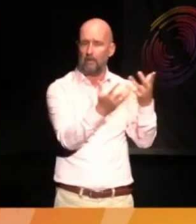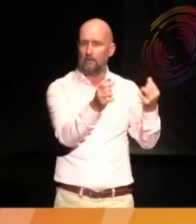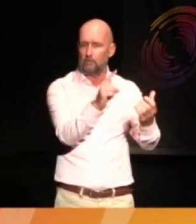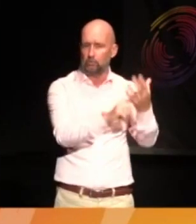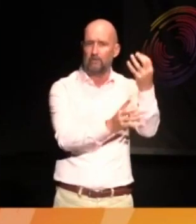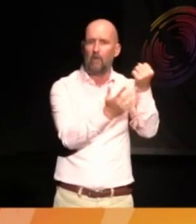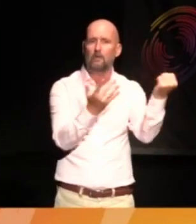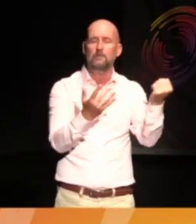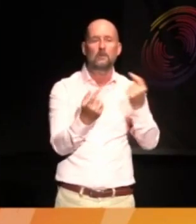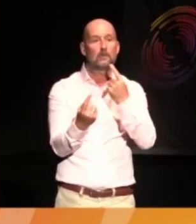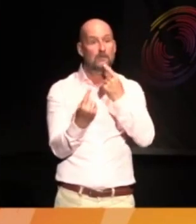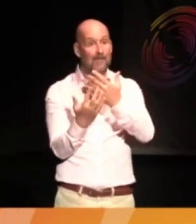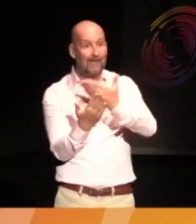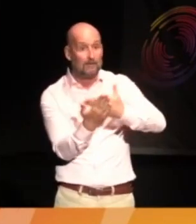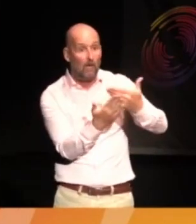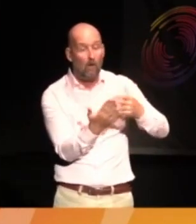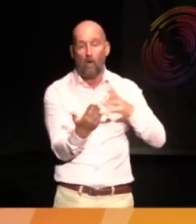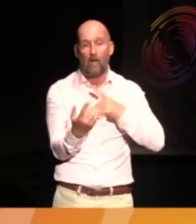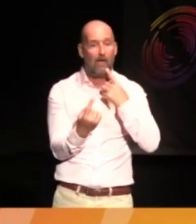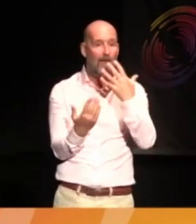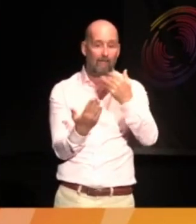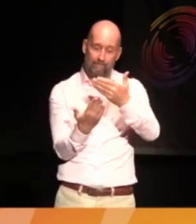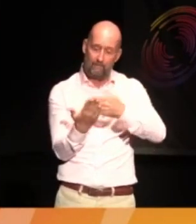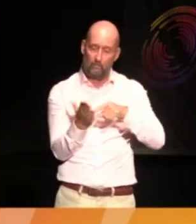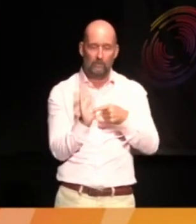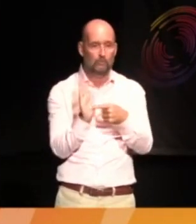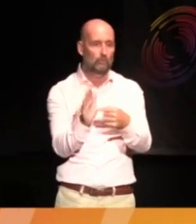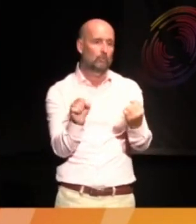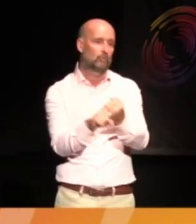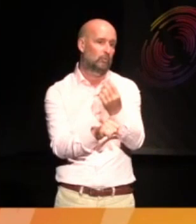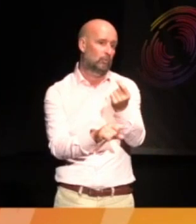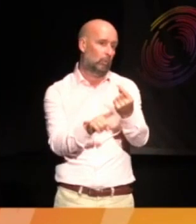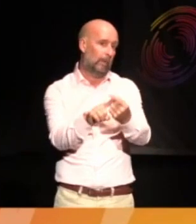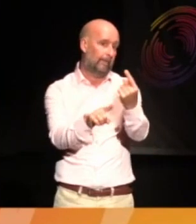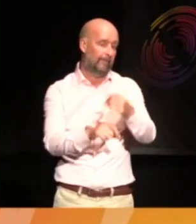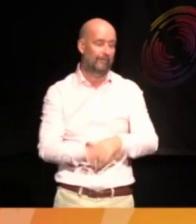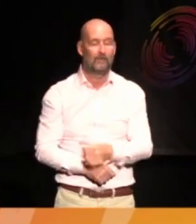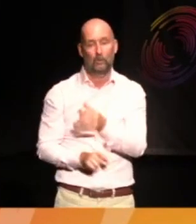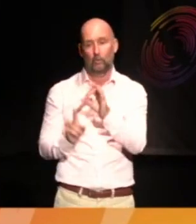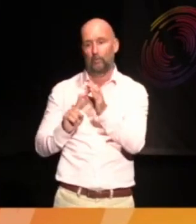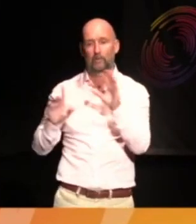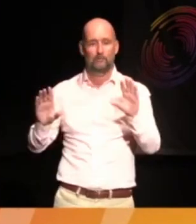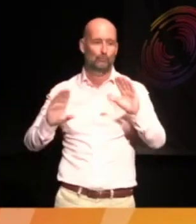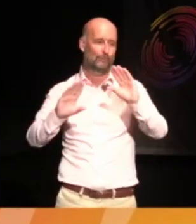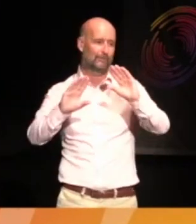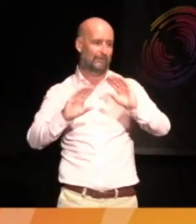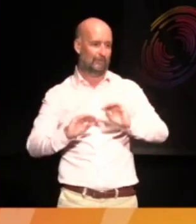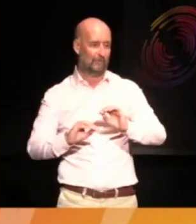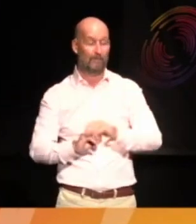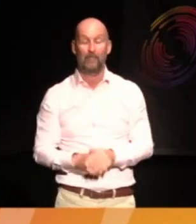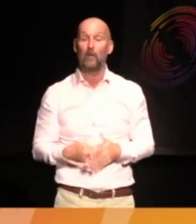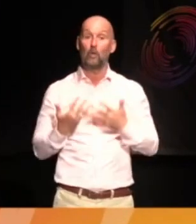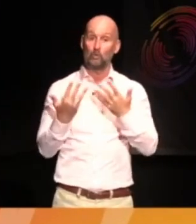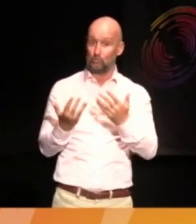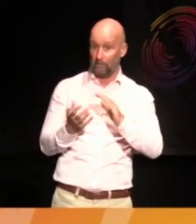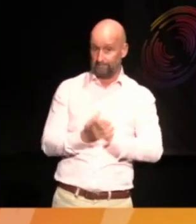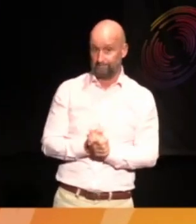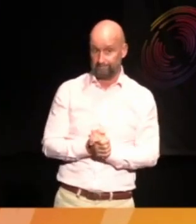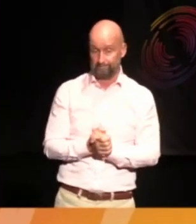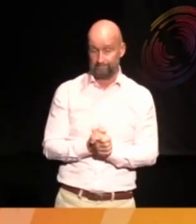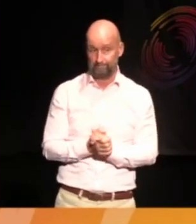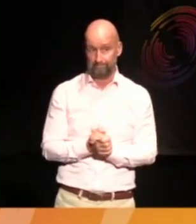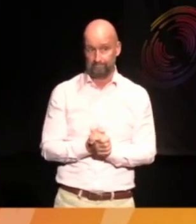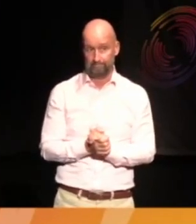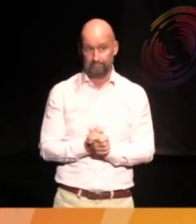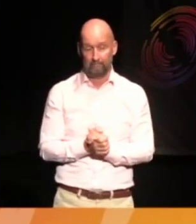at the data we've already got and put that into practice. Okay, thank you. Good point to end on, I think. So, very quickly